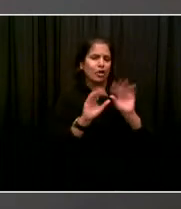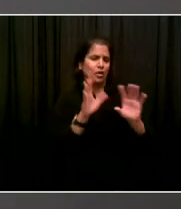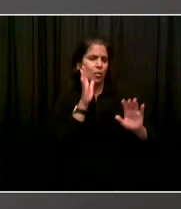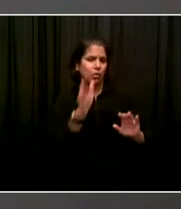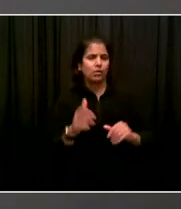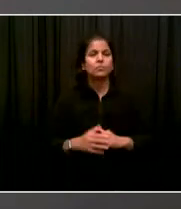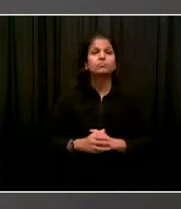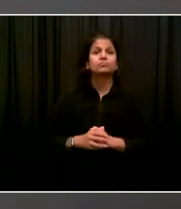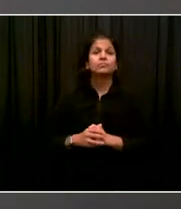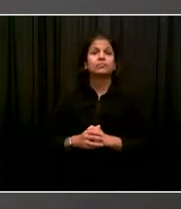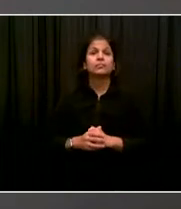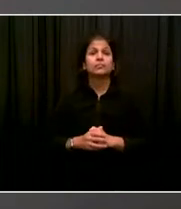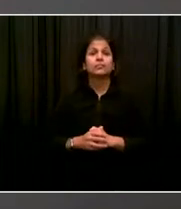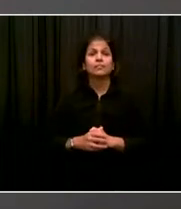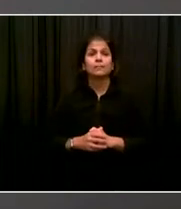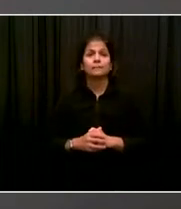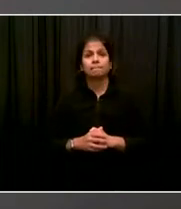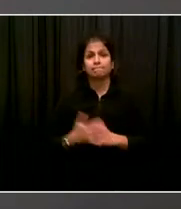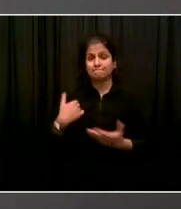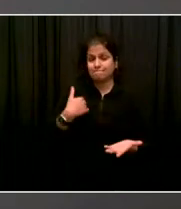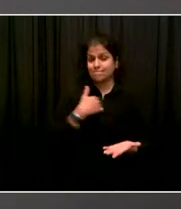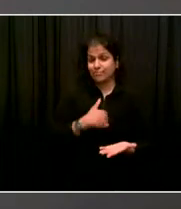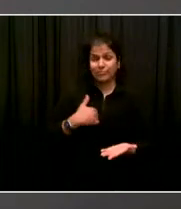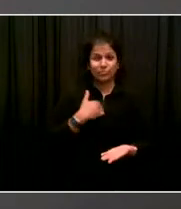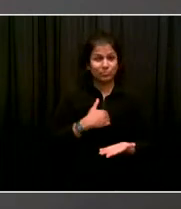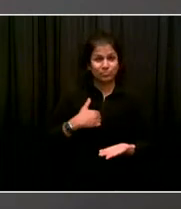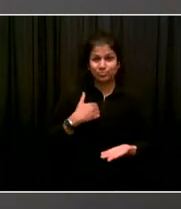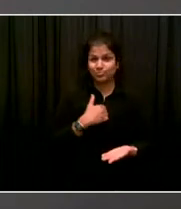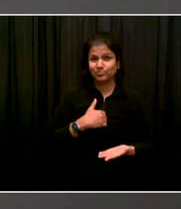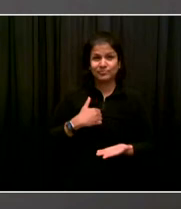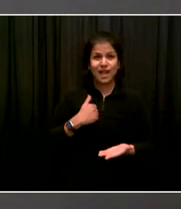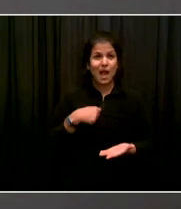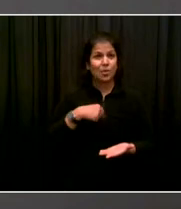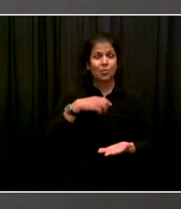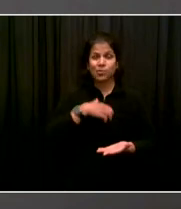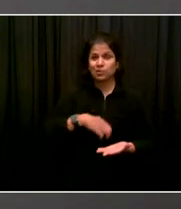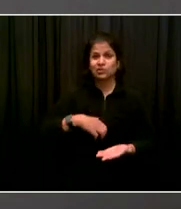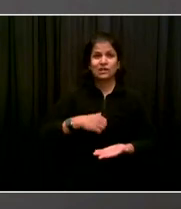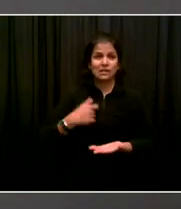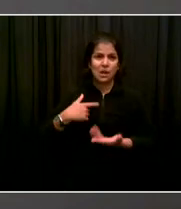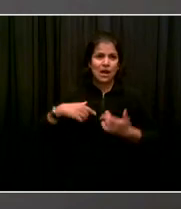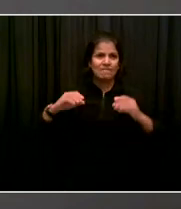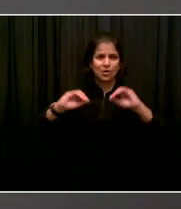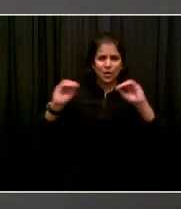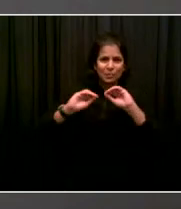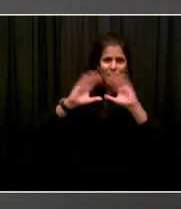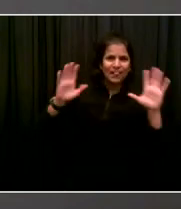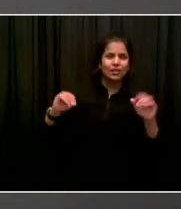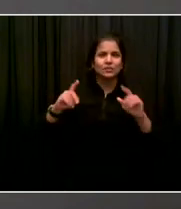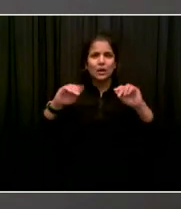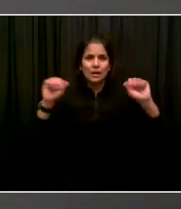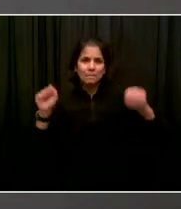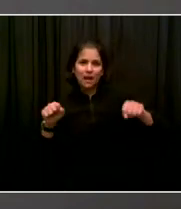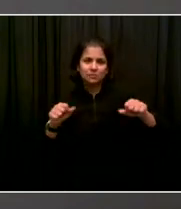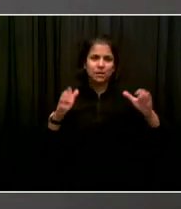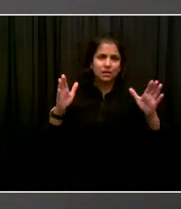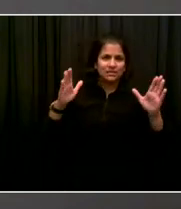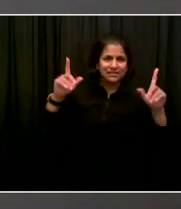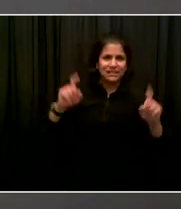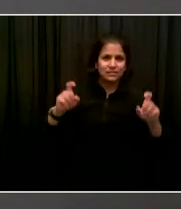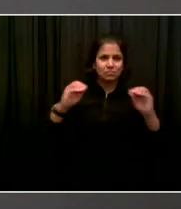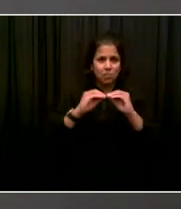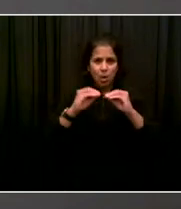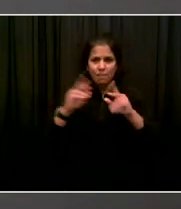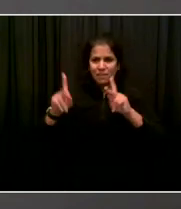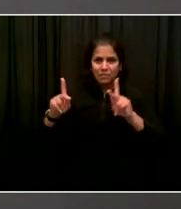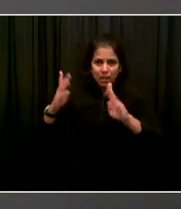that we don't have more capacity right now, but we have a lot more than we had 3 weeks ago, and we're going to keep growing it until